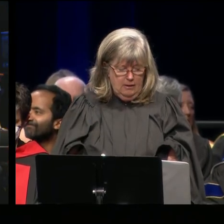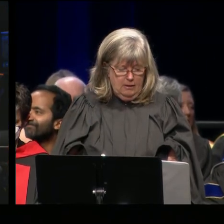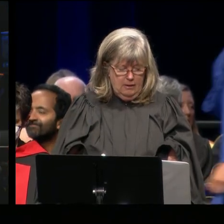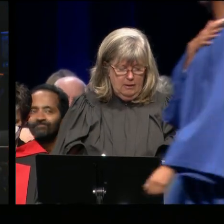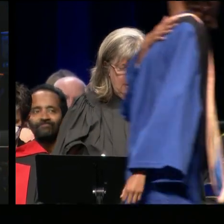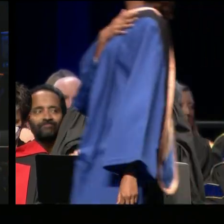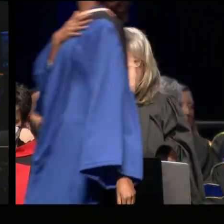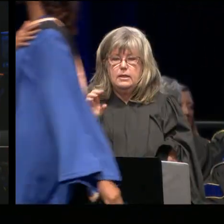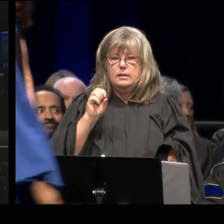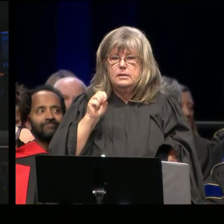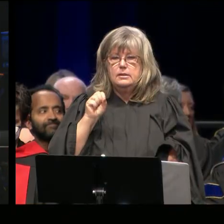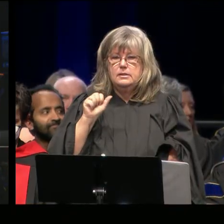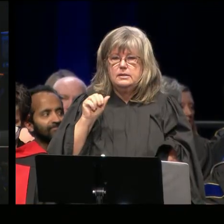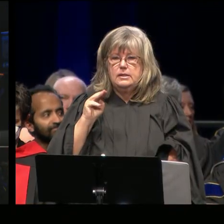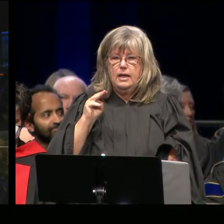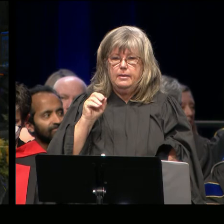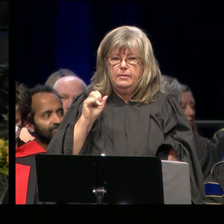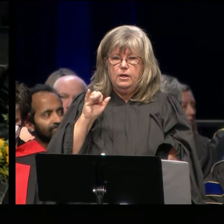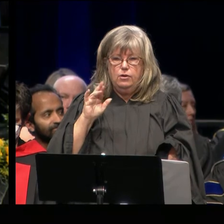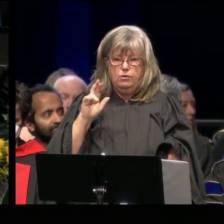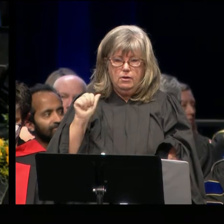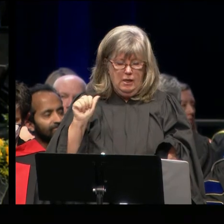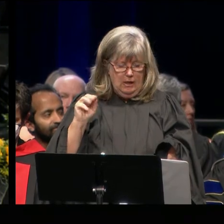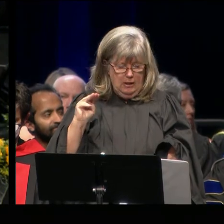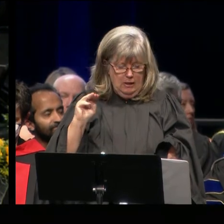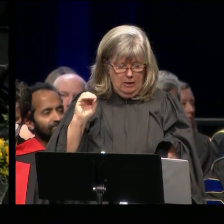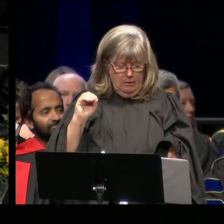Samira Mohammed, with distinction.